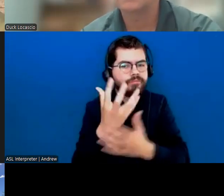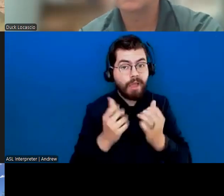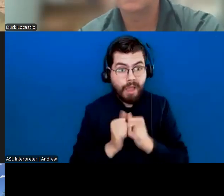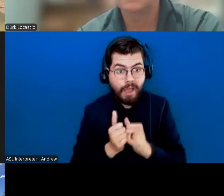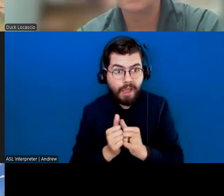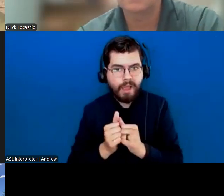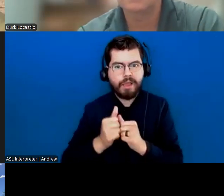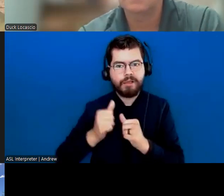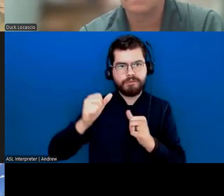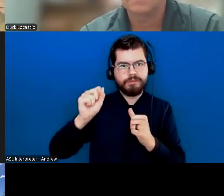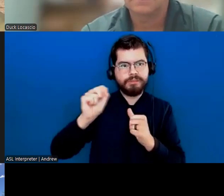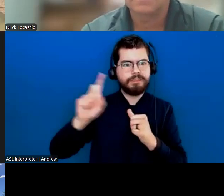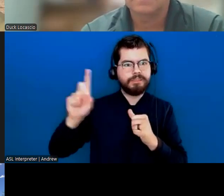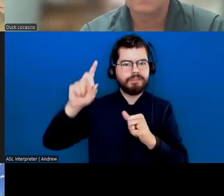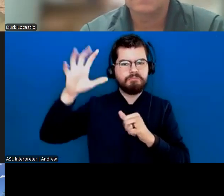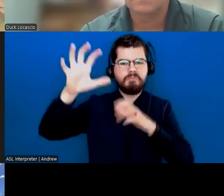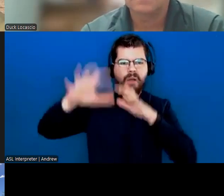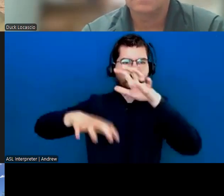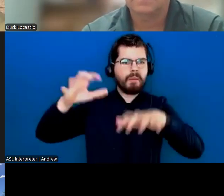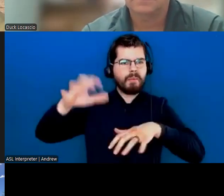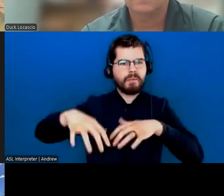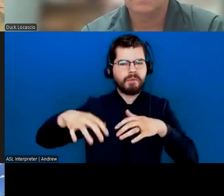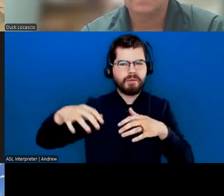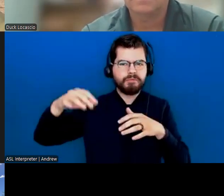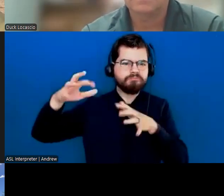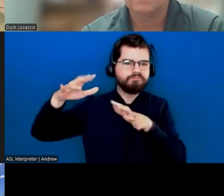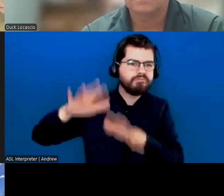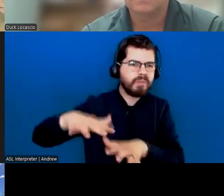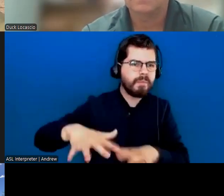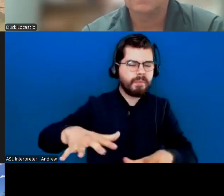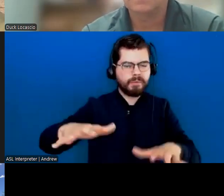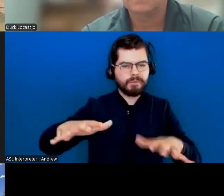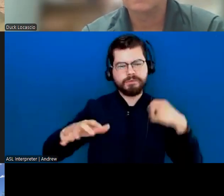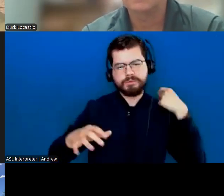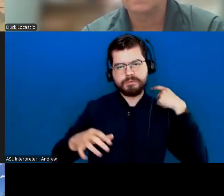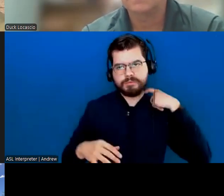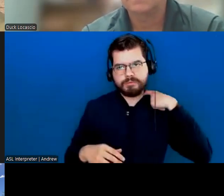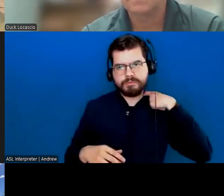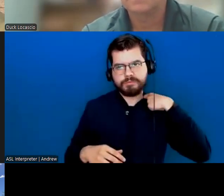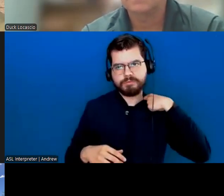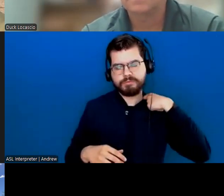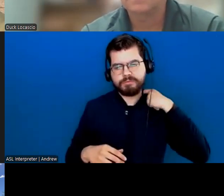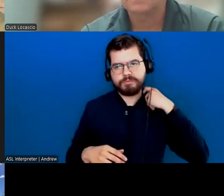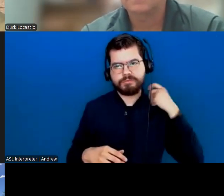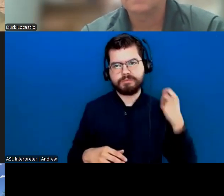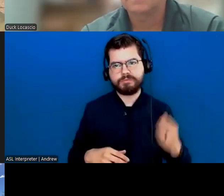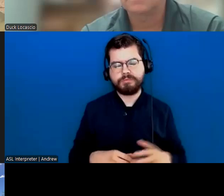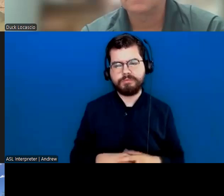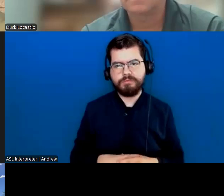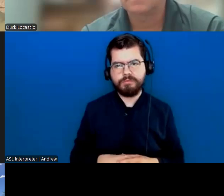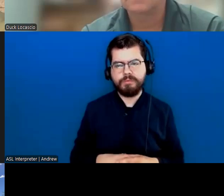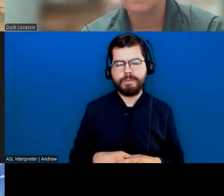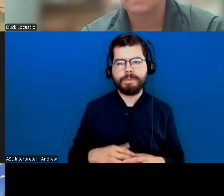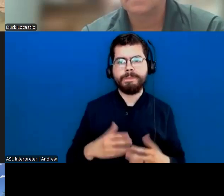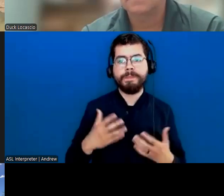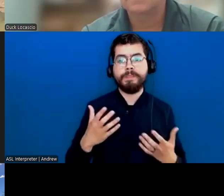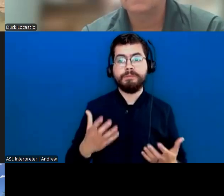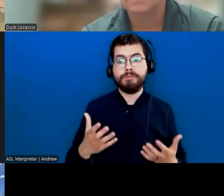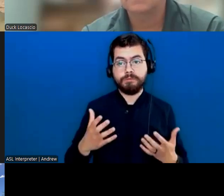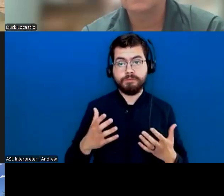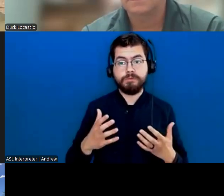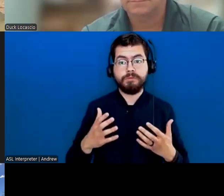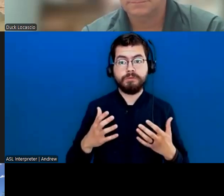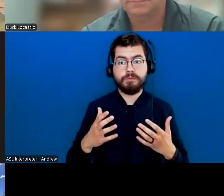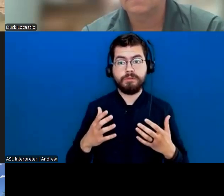intermediate treatments to encourage the development of advanced regeneration ahead of the idea to do that